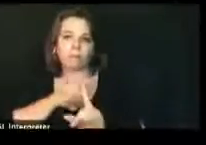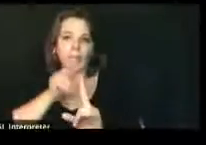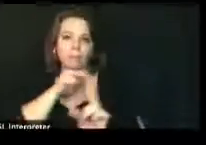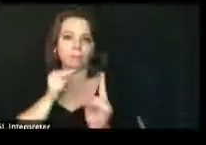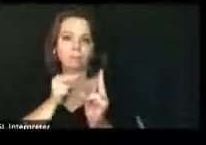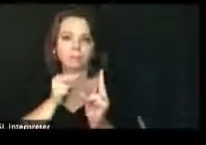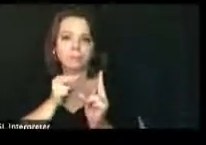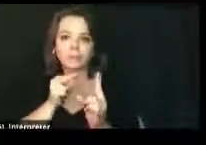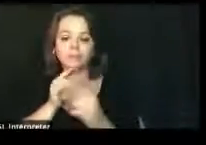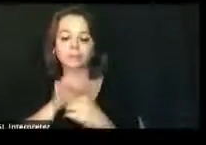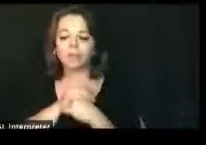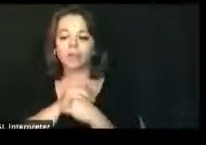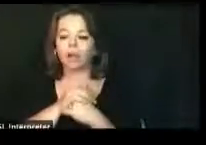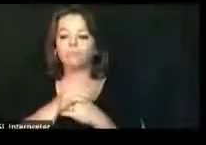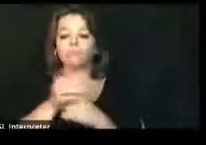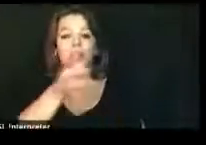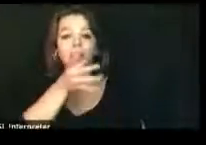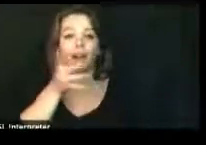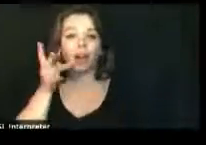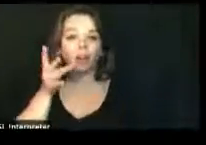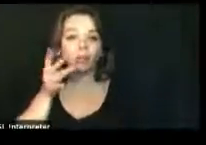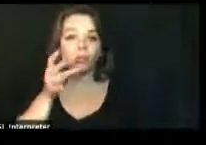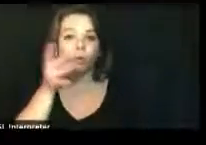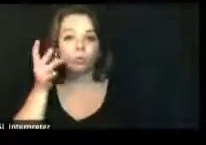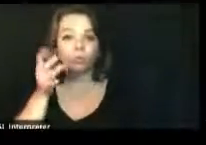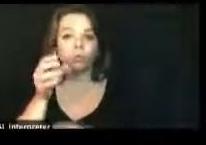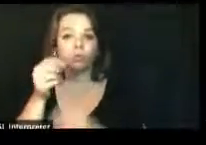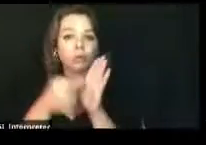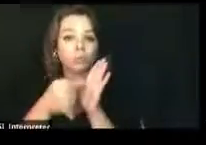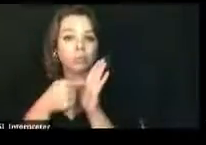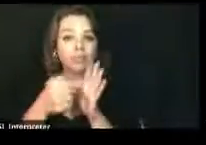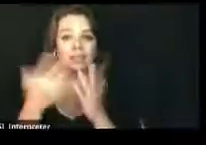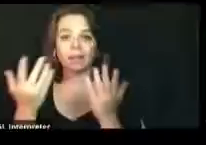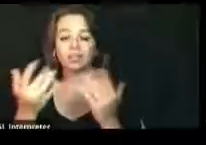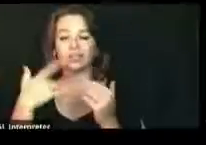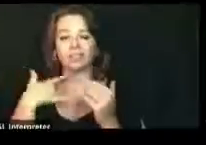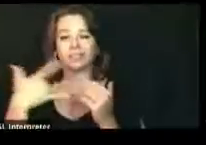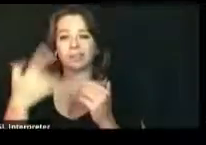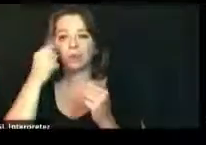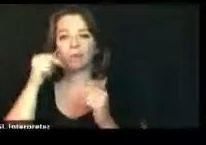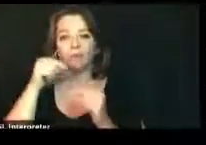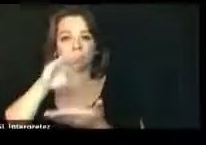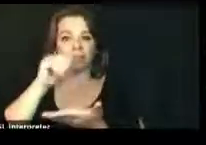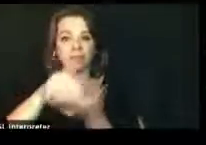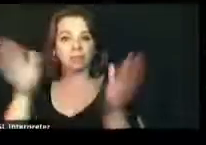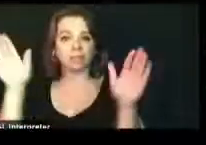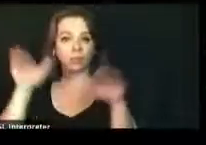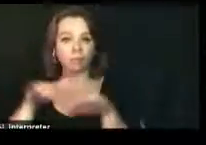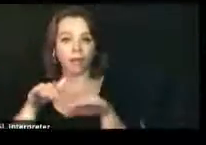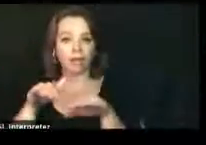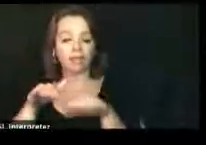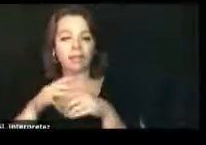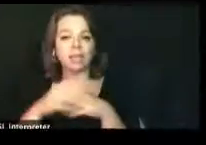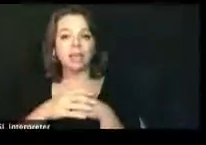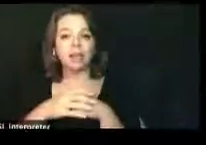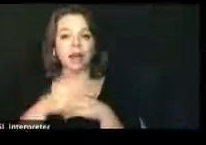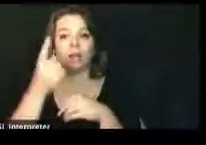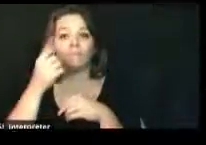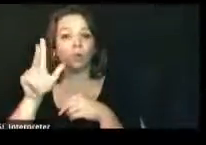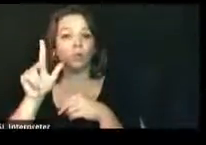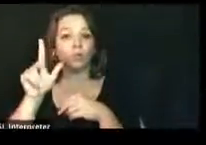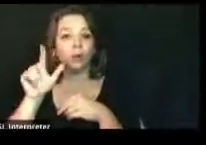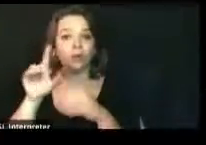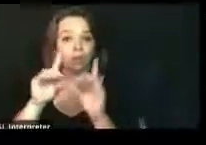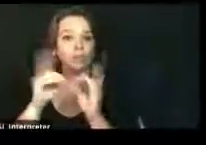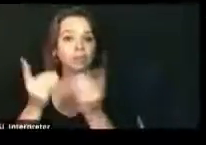the agricultural representation that's typical for the Central Valley, where the 23rd district is,